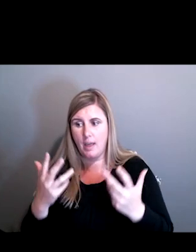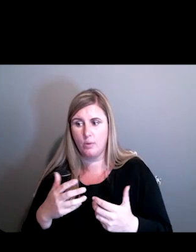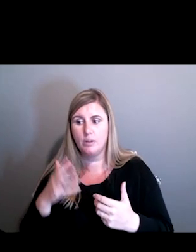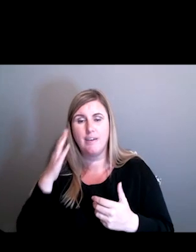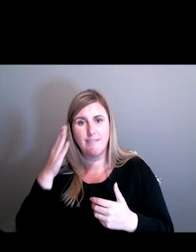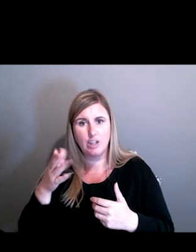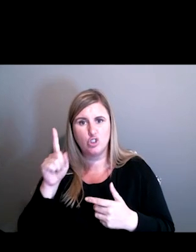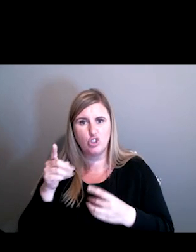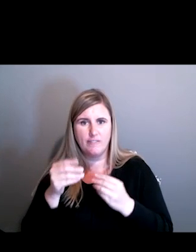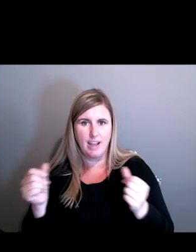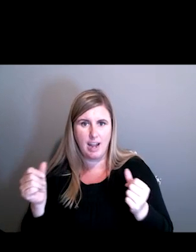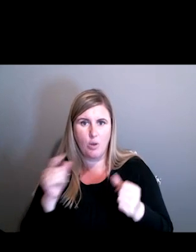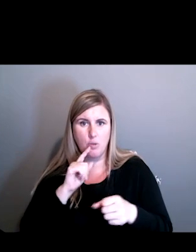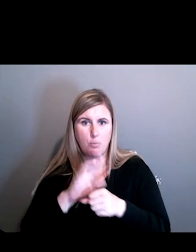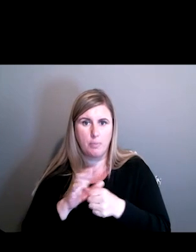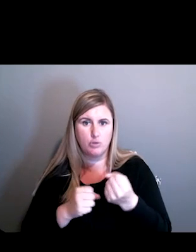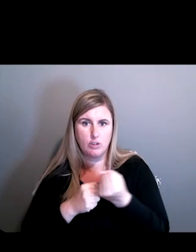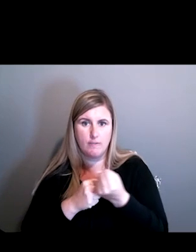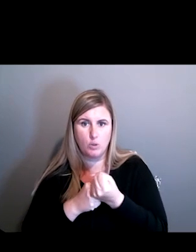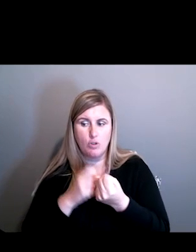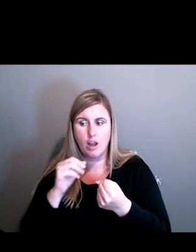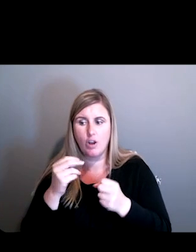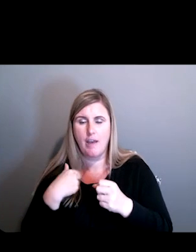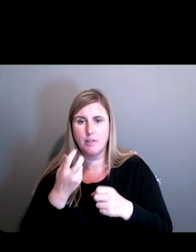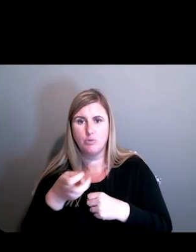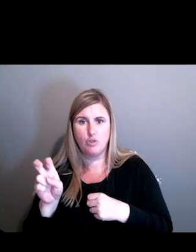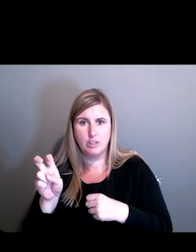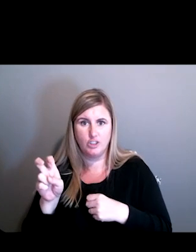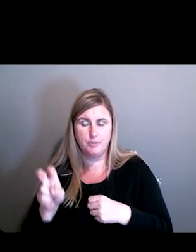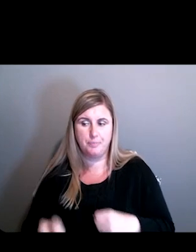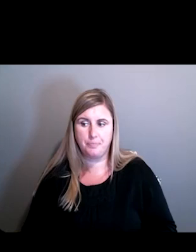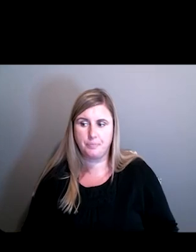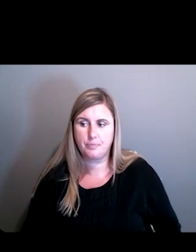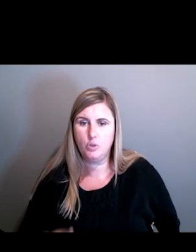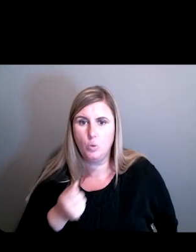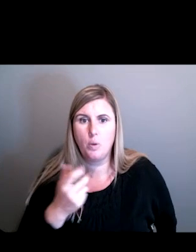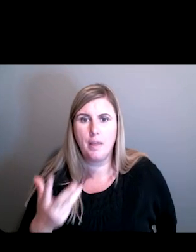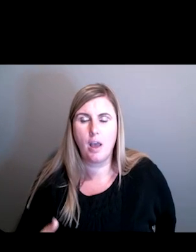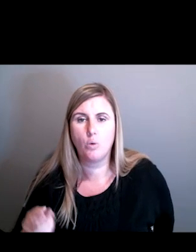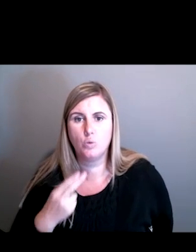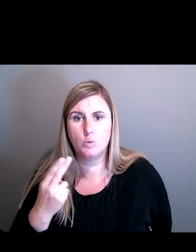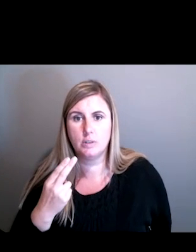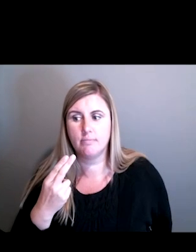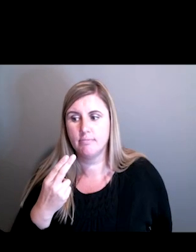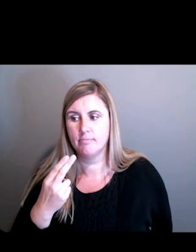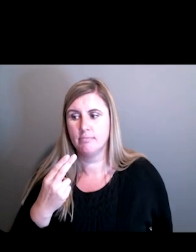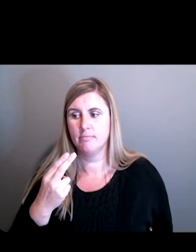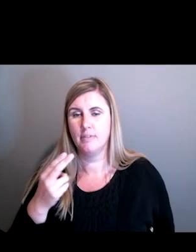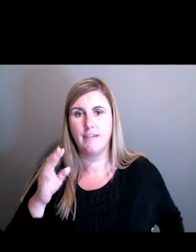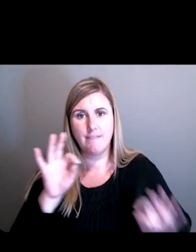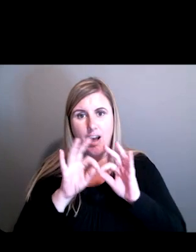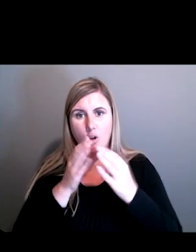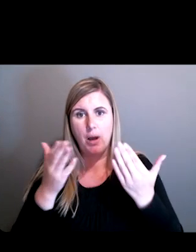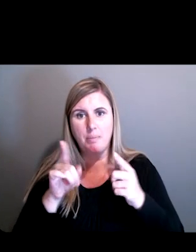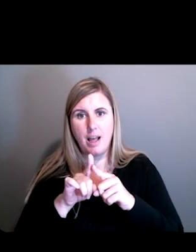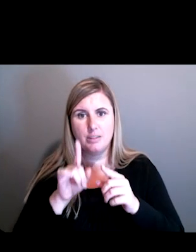you do fade out the promise reinforcers and you have them transition without using valuable items